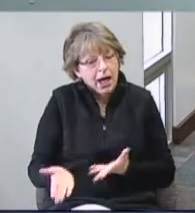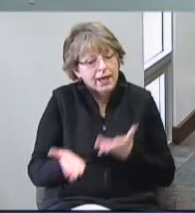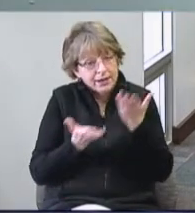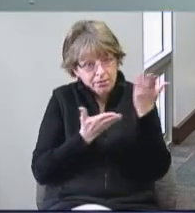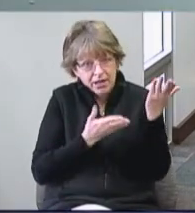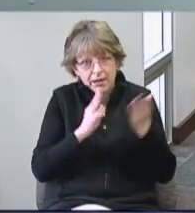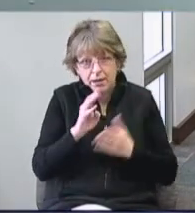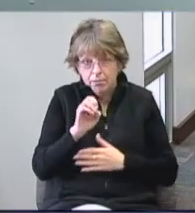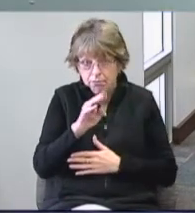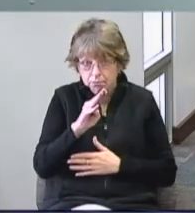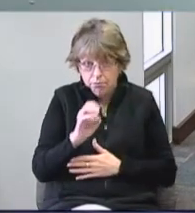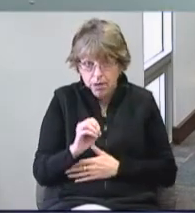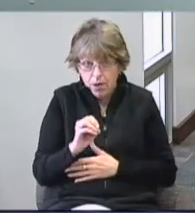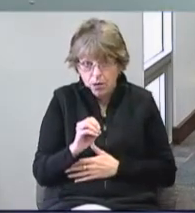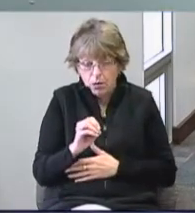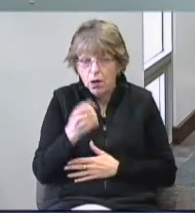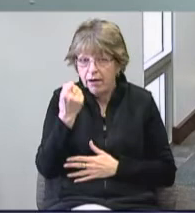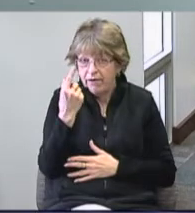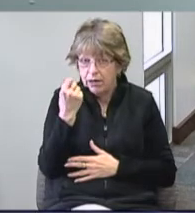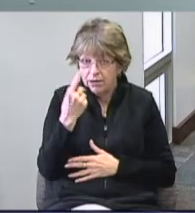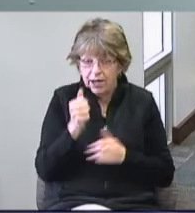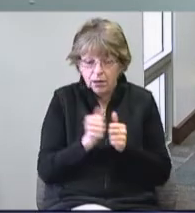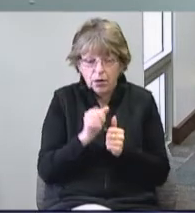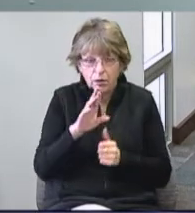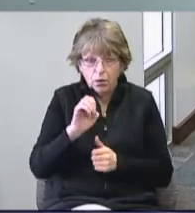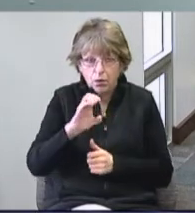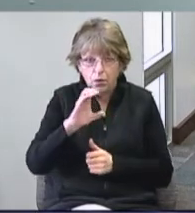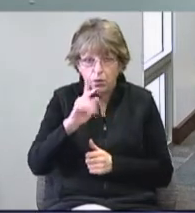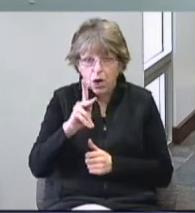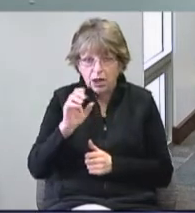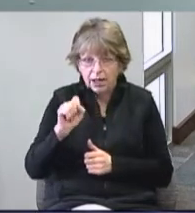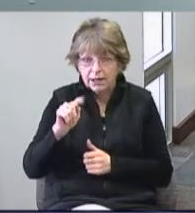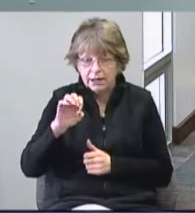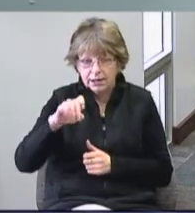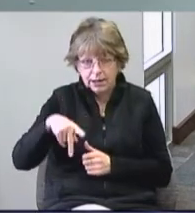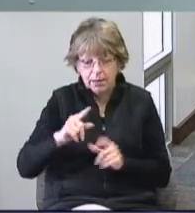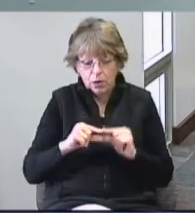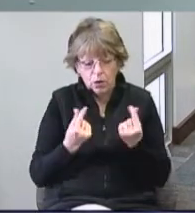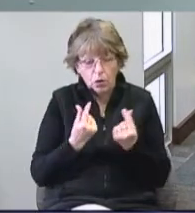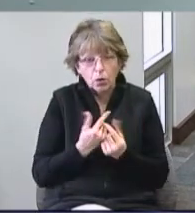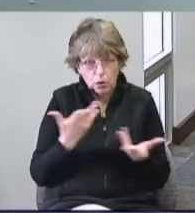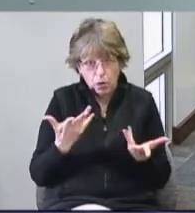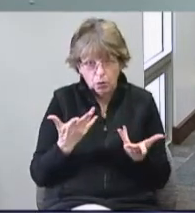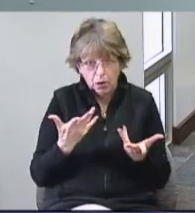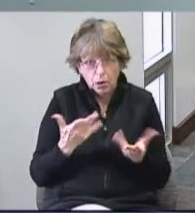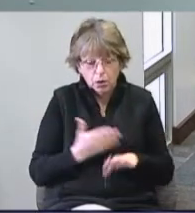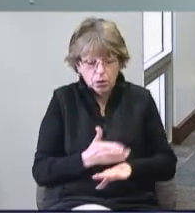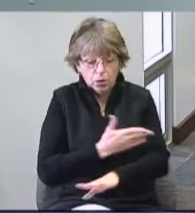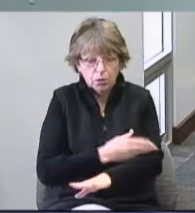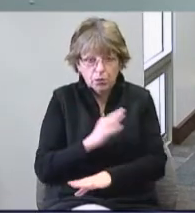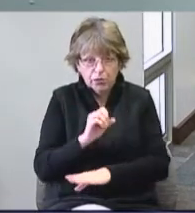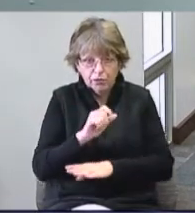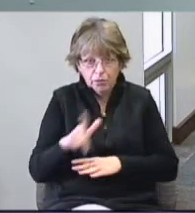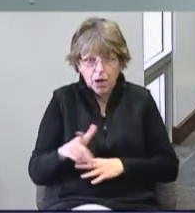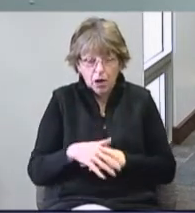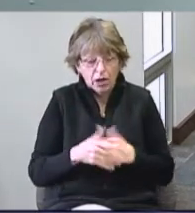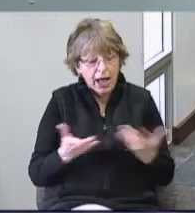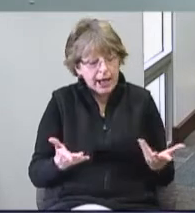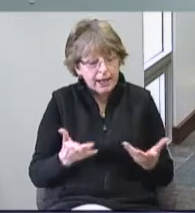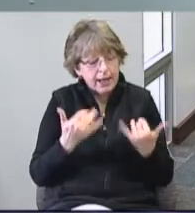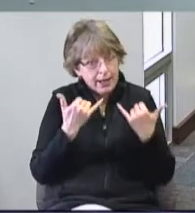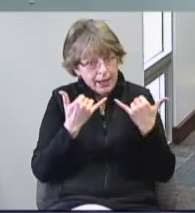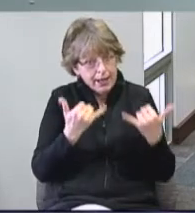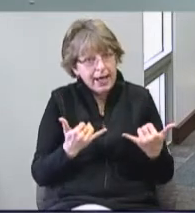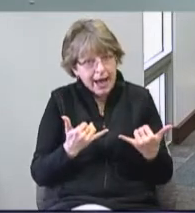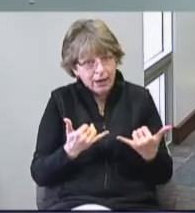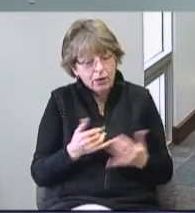with the Rock Step Group for redevelopment of the mall, and the MOU contemplated the creation of a community improvement